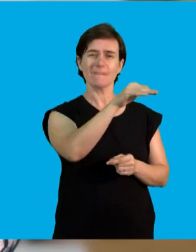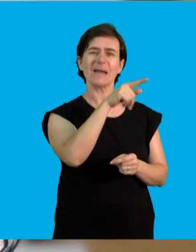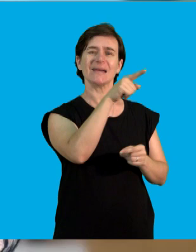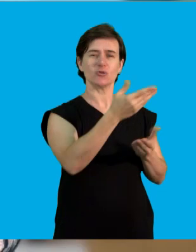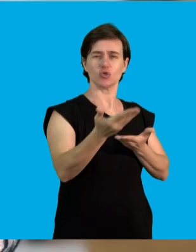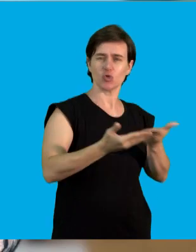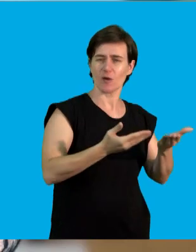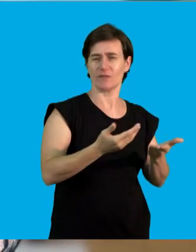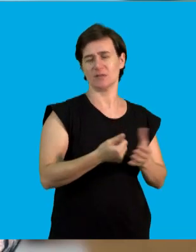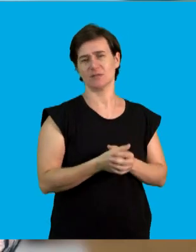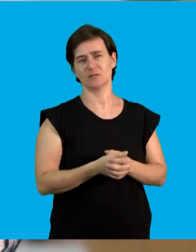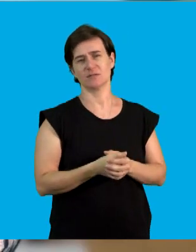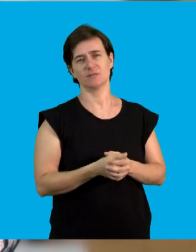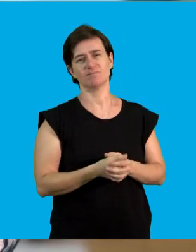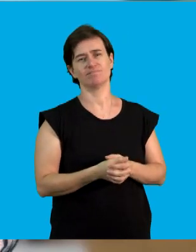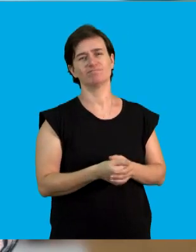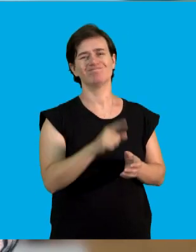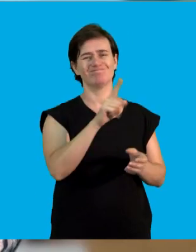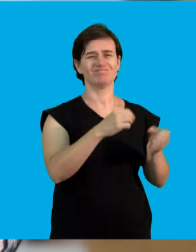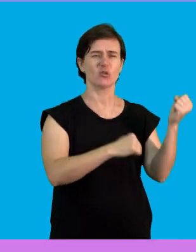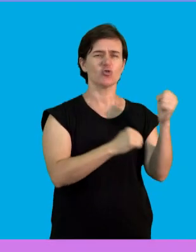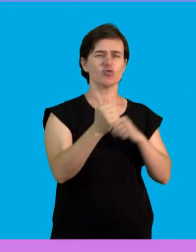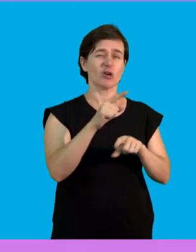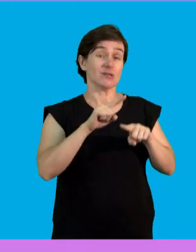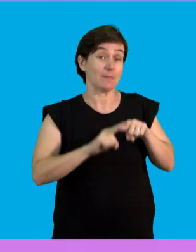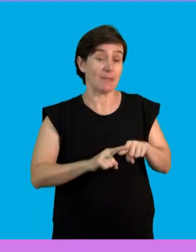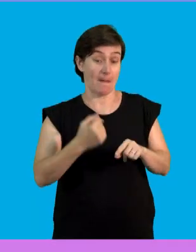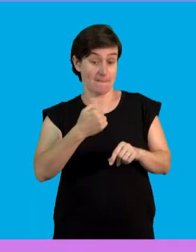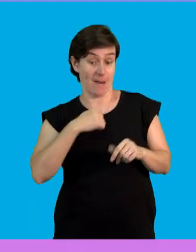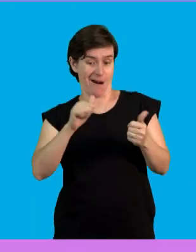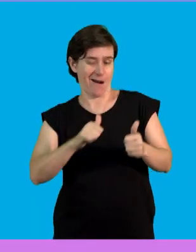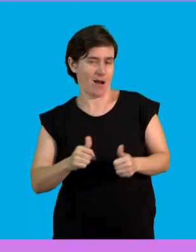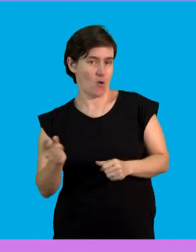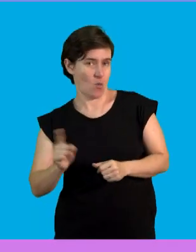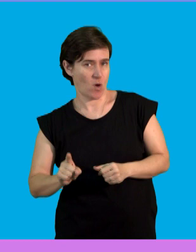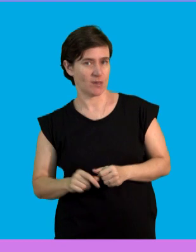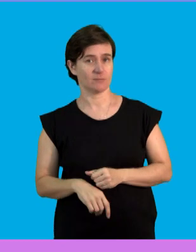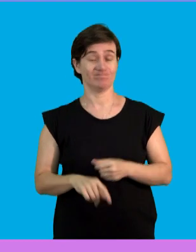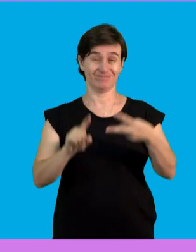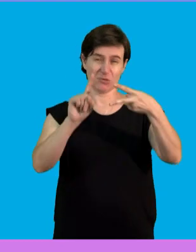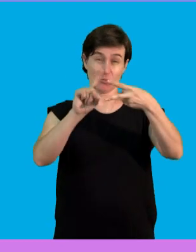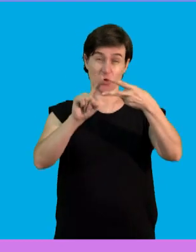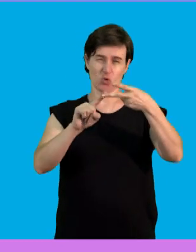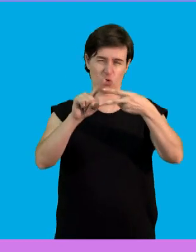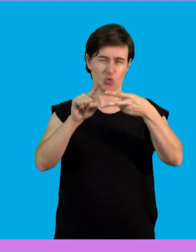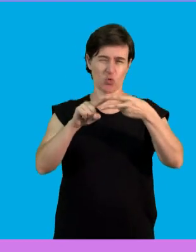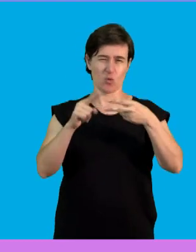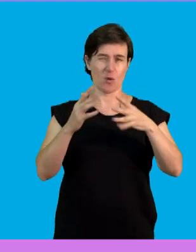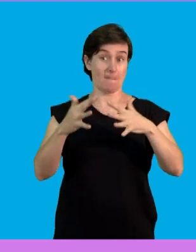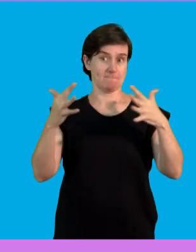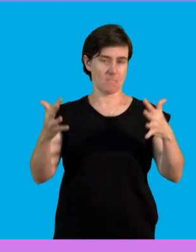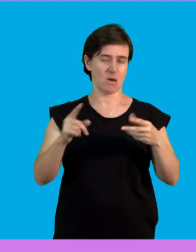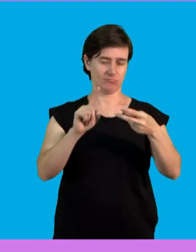the bank provides. The tariff structure depends on the type of account you have. There are two main tariff